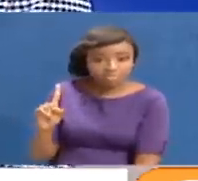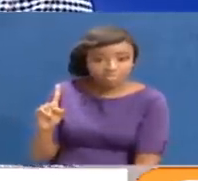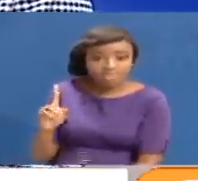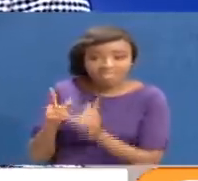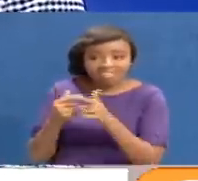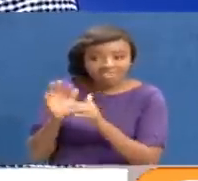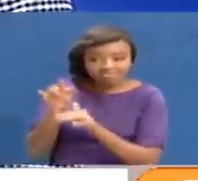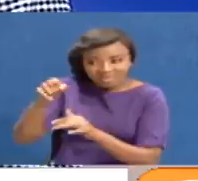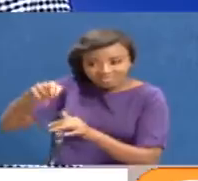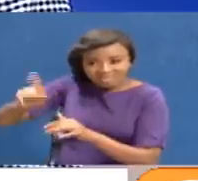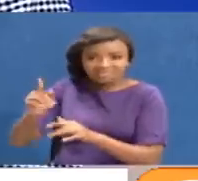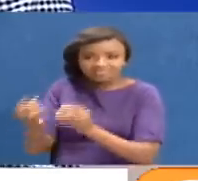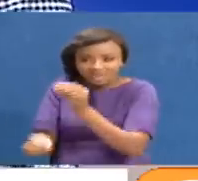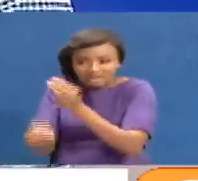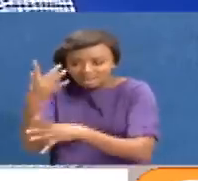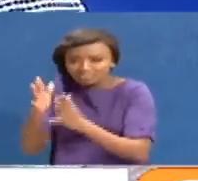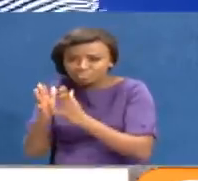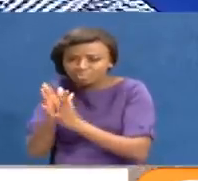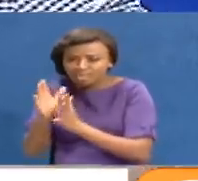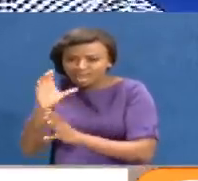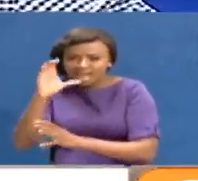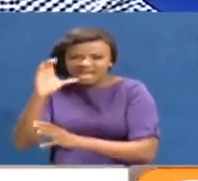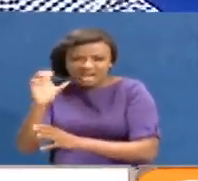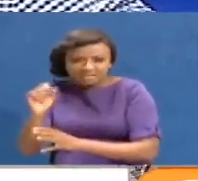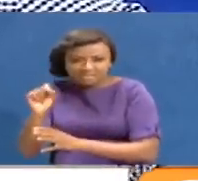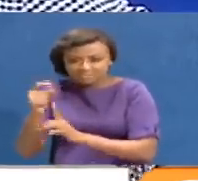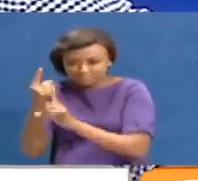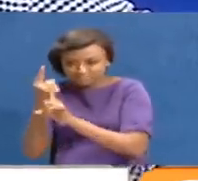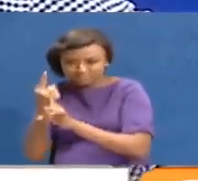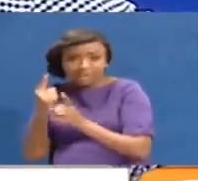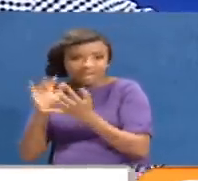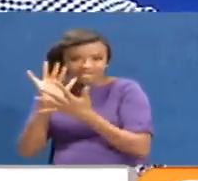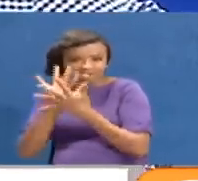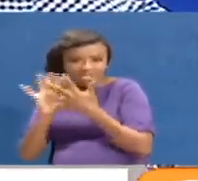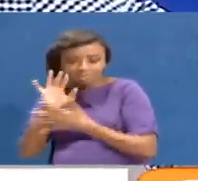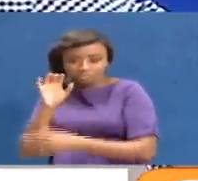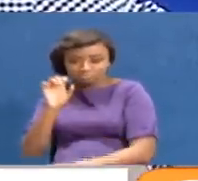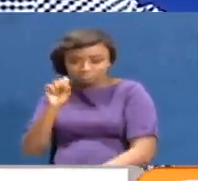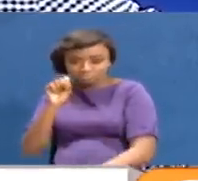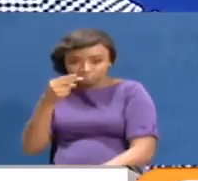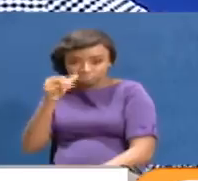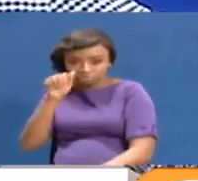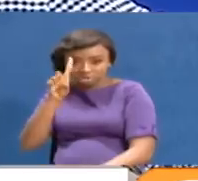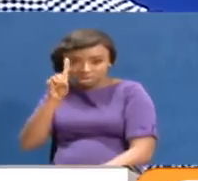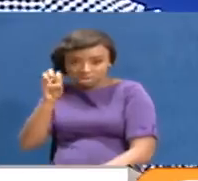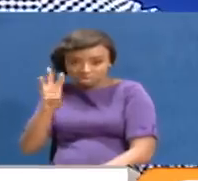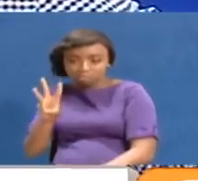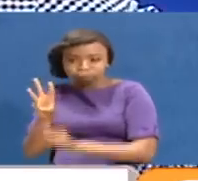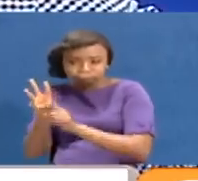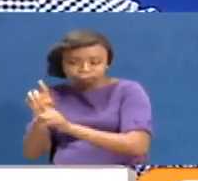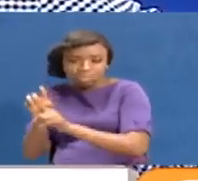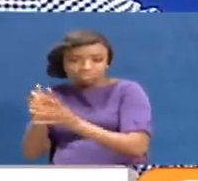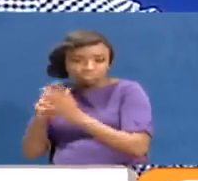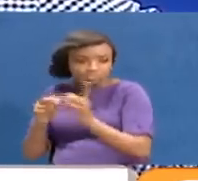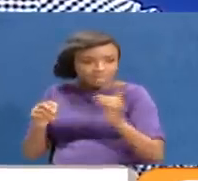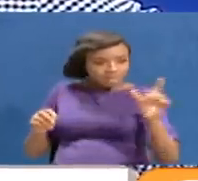they then constitute a shadow cabinet. So for every docket within the ruling coalition, you have